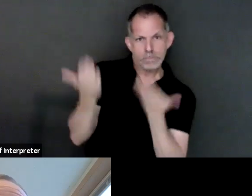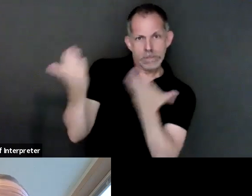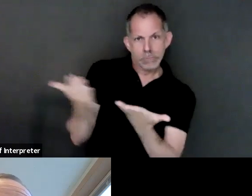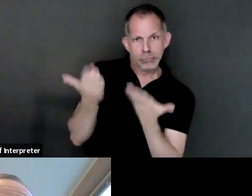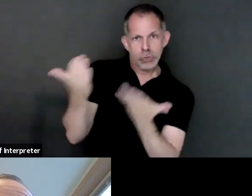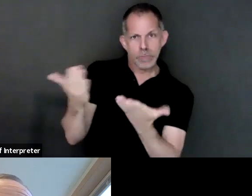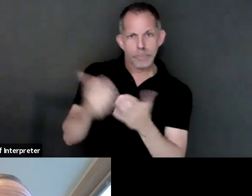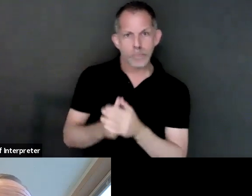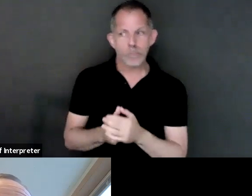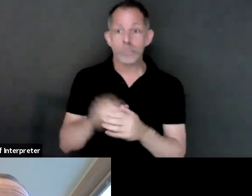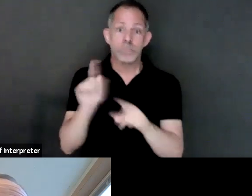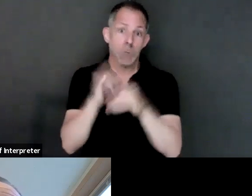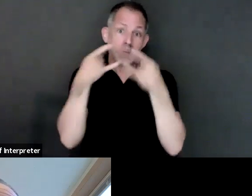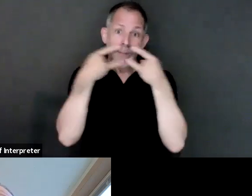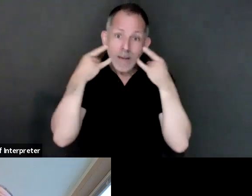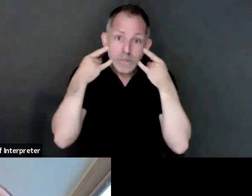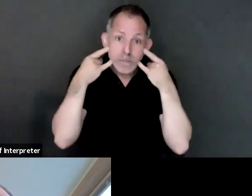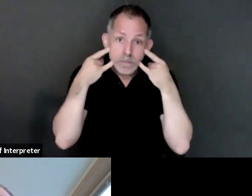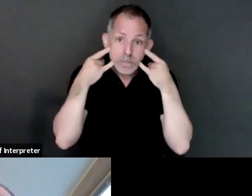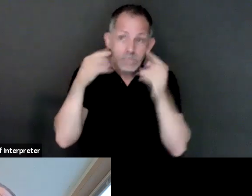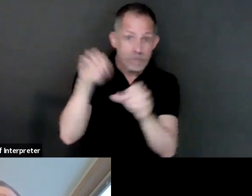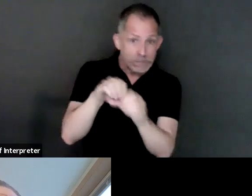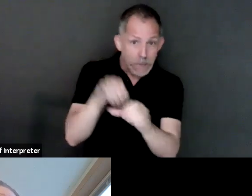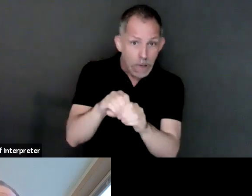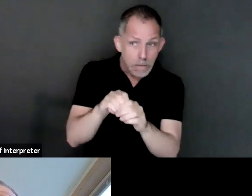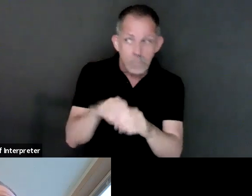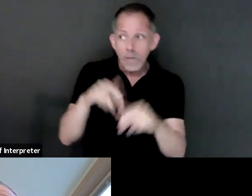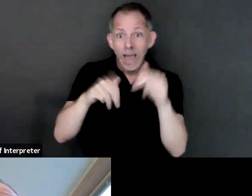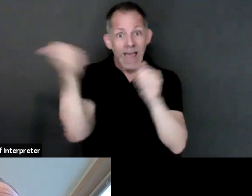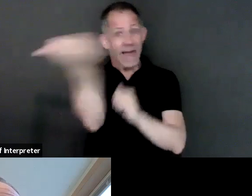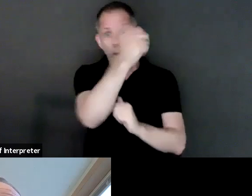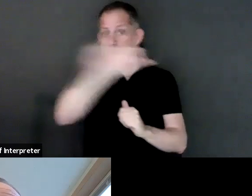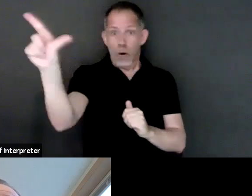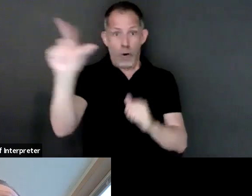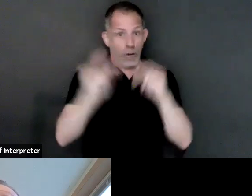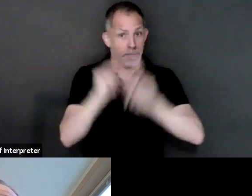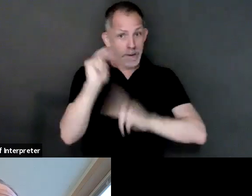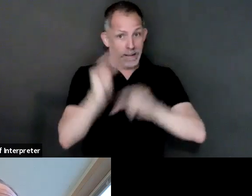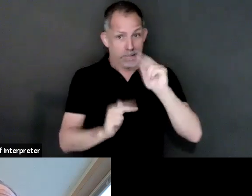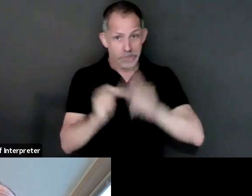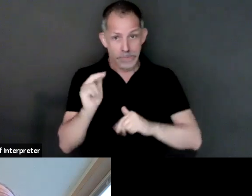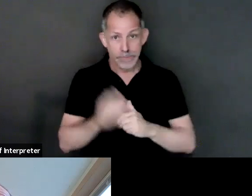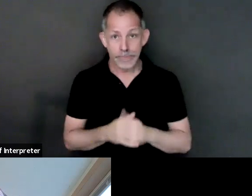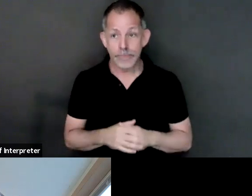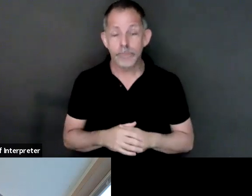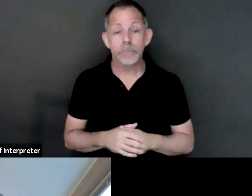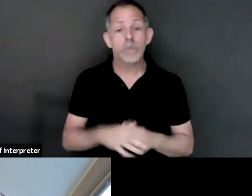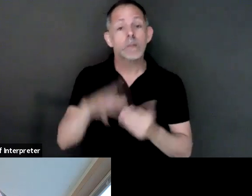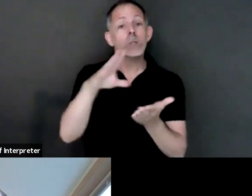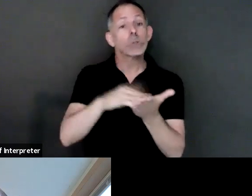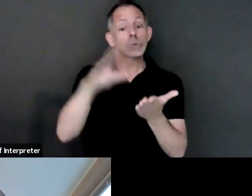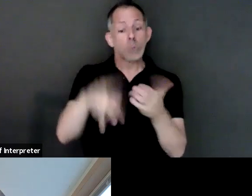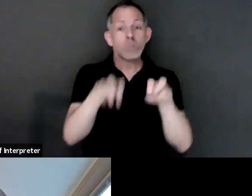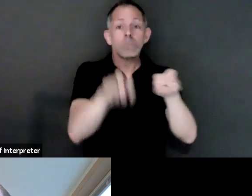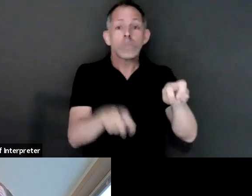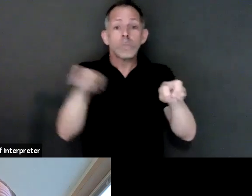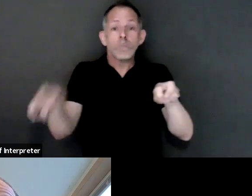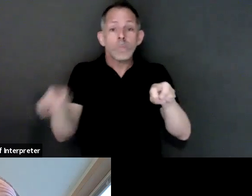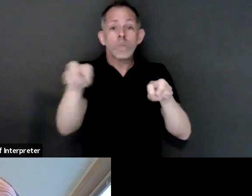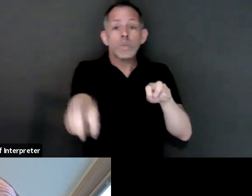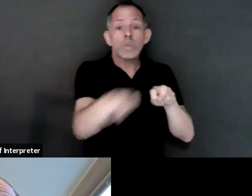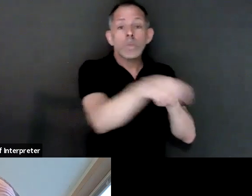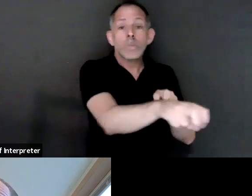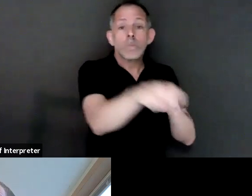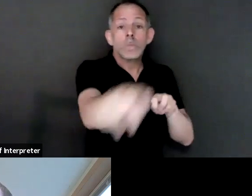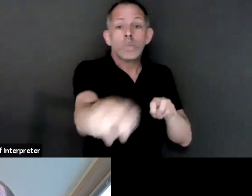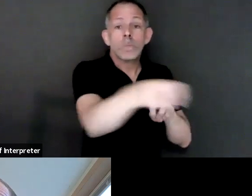building, trying to keep kids spaced out by 3 feet in the classroom, working with public health when